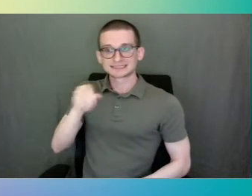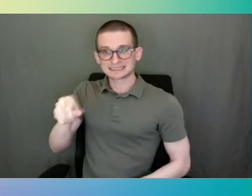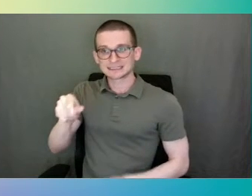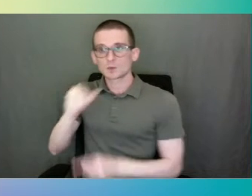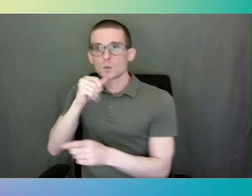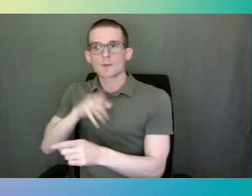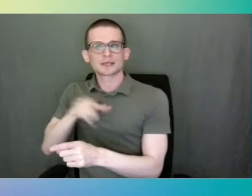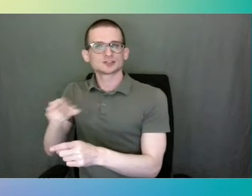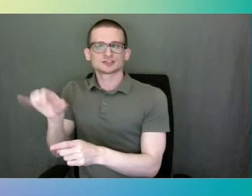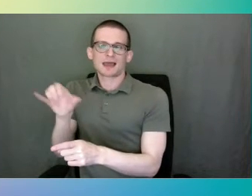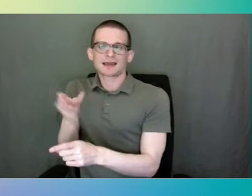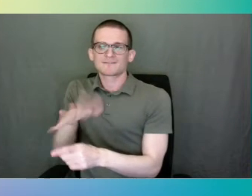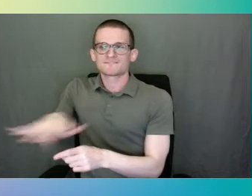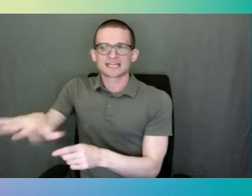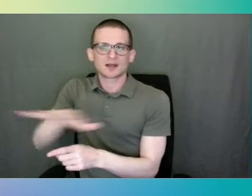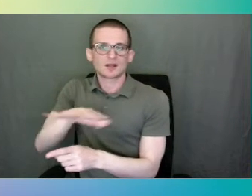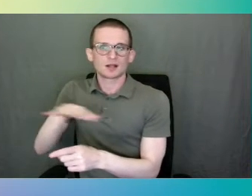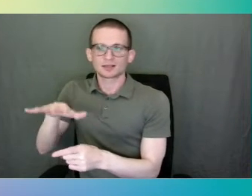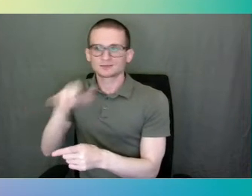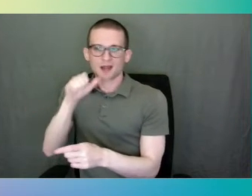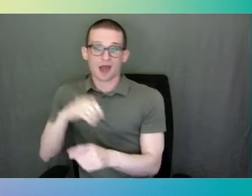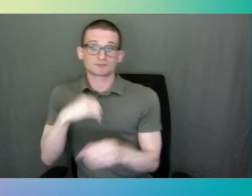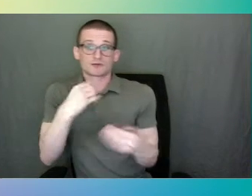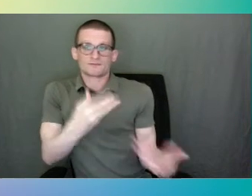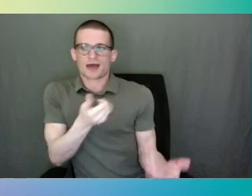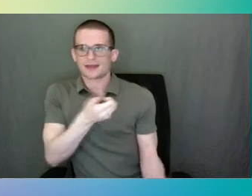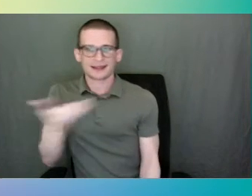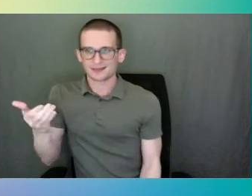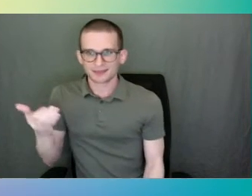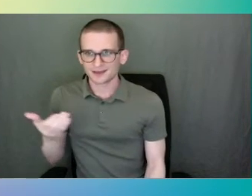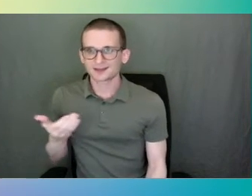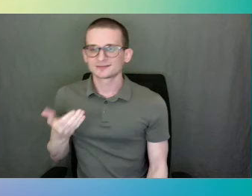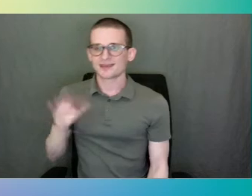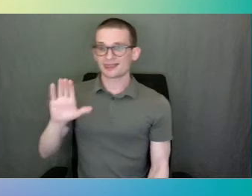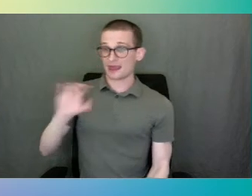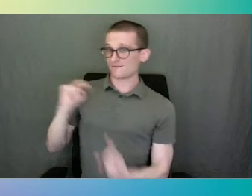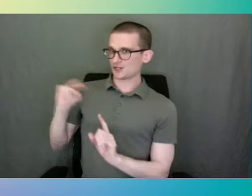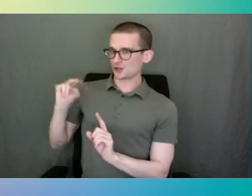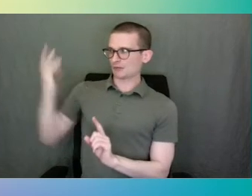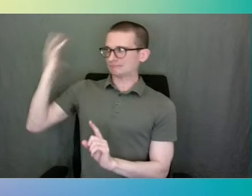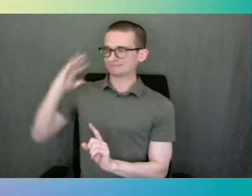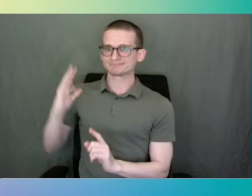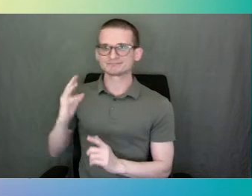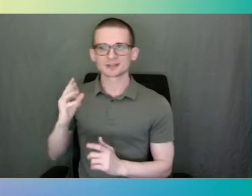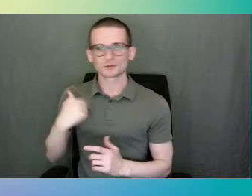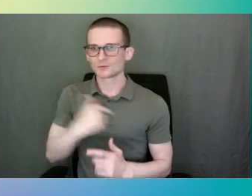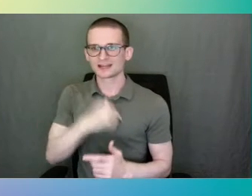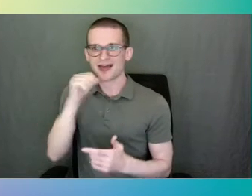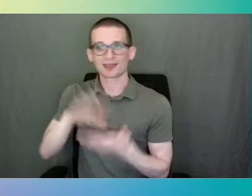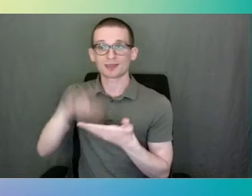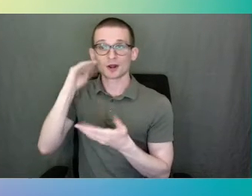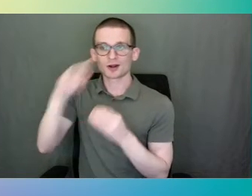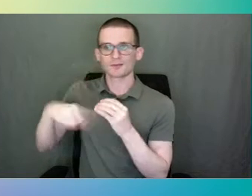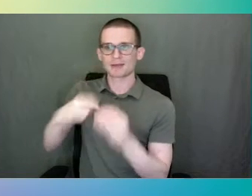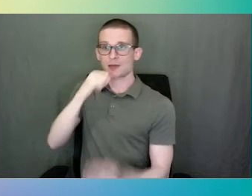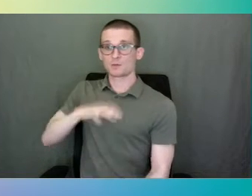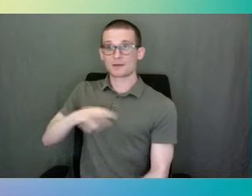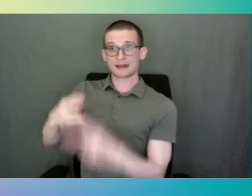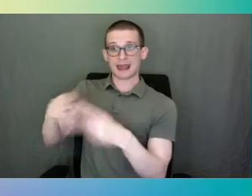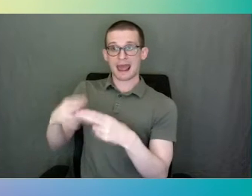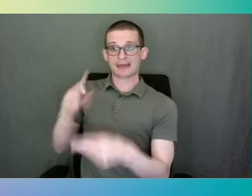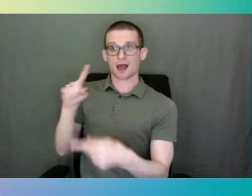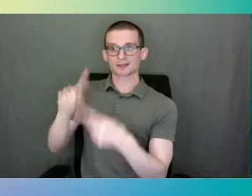woman contributed to a baby by producing an egg until the late 1800s. So it